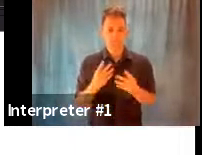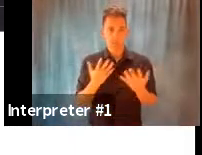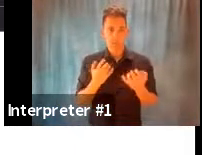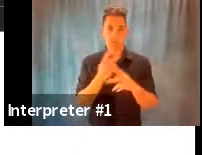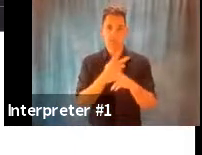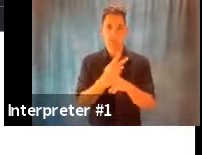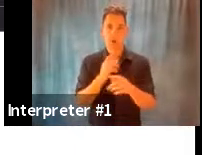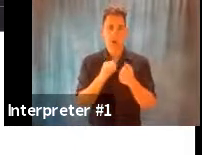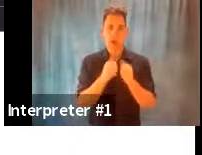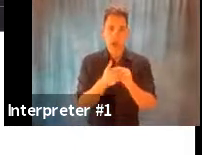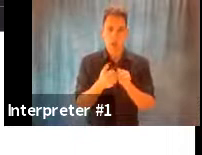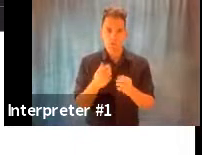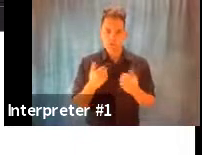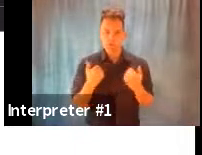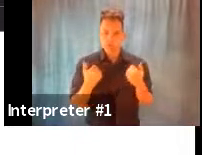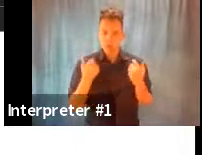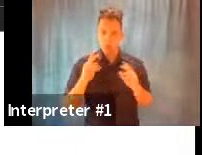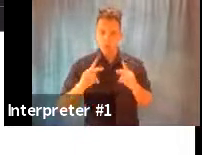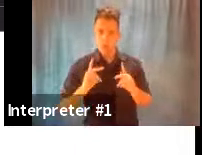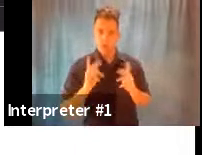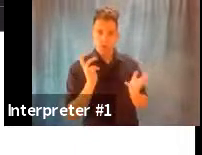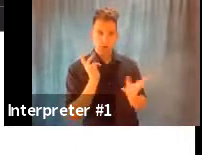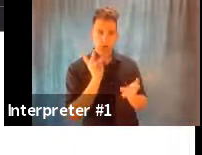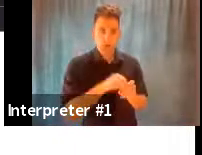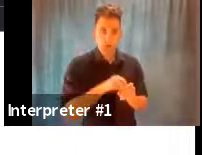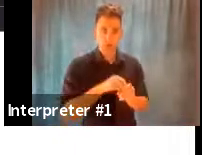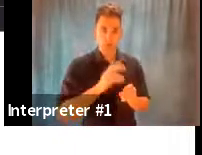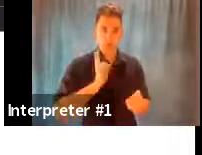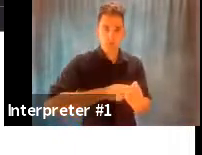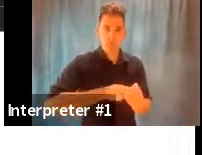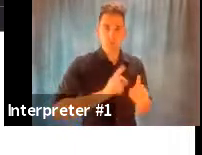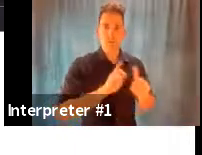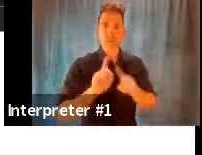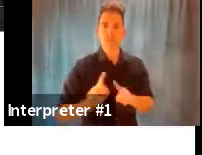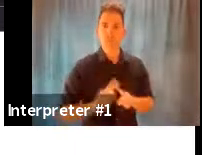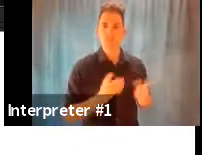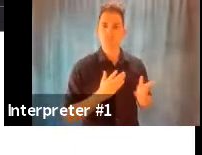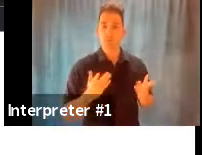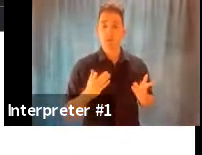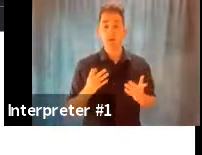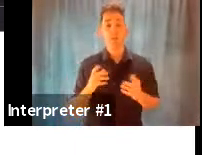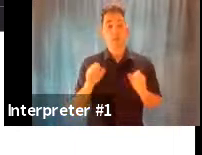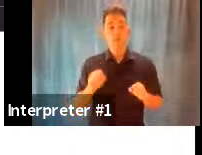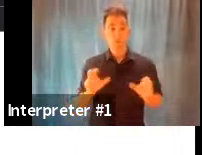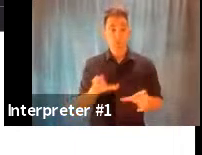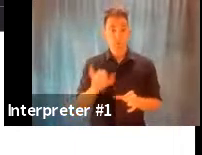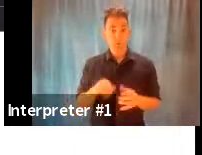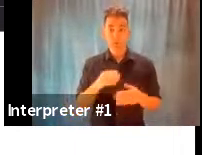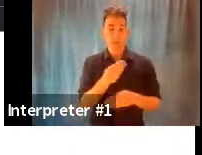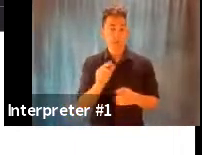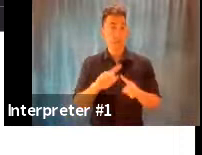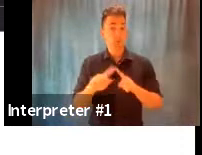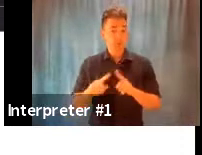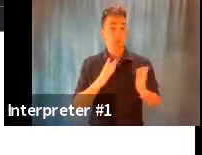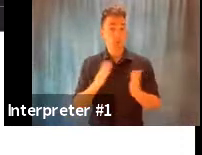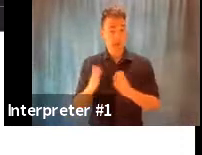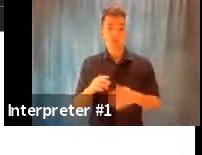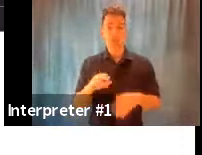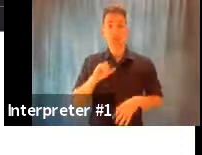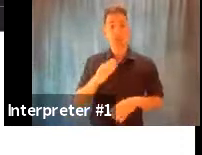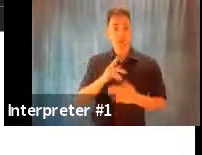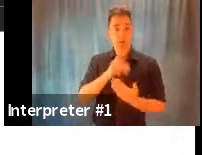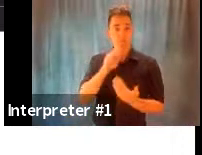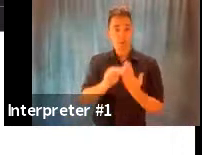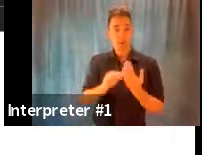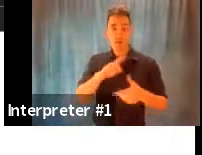the ways that we can do that is through summer youth programs, through jobs programs that expand beyond the summer, and